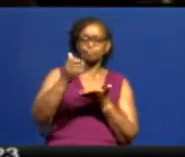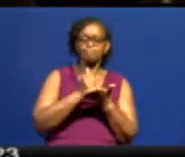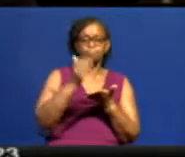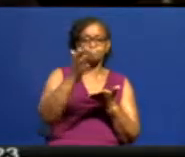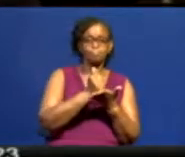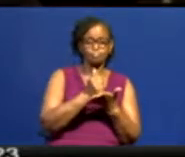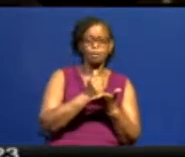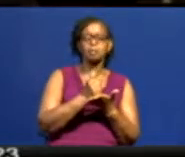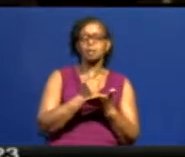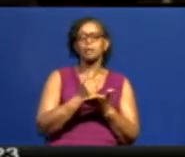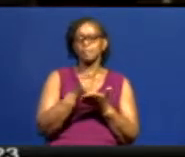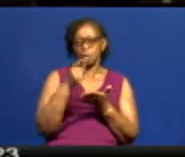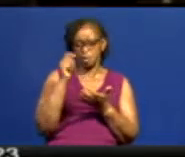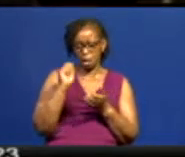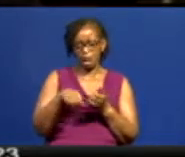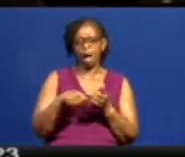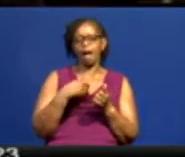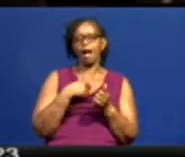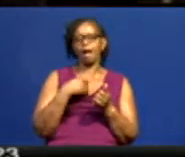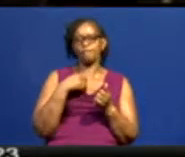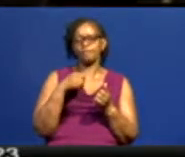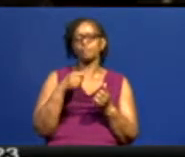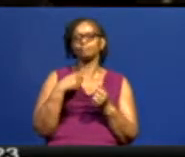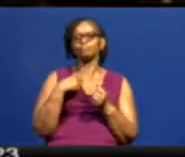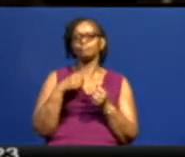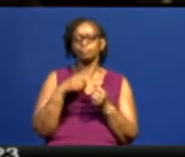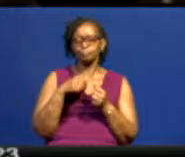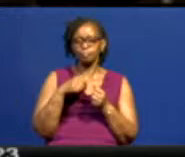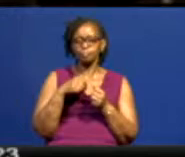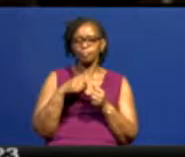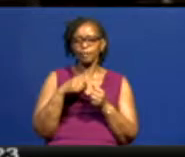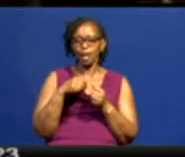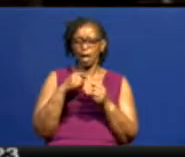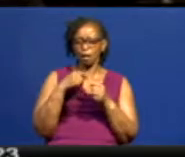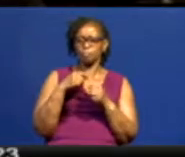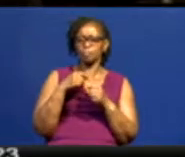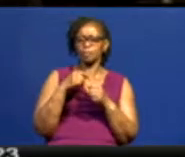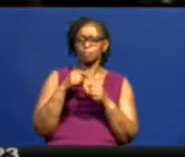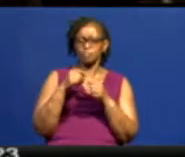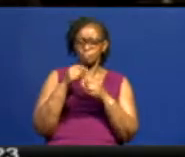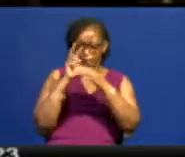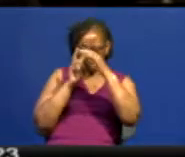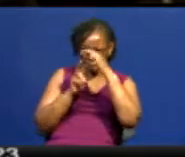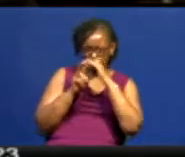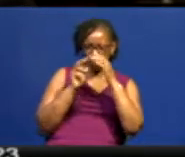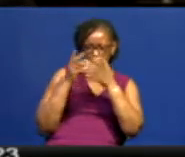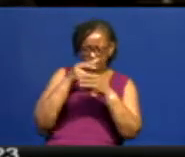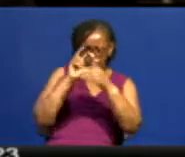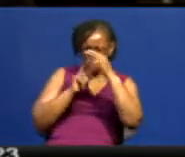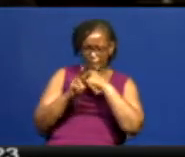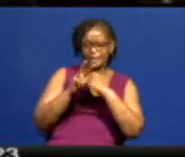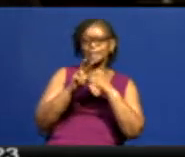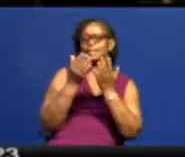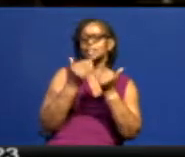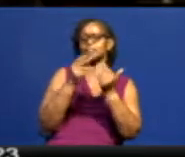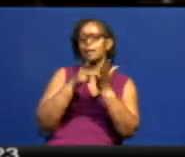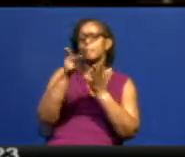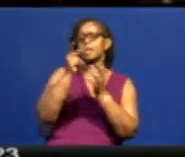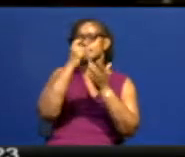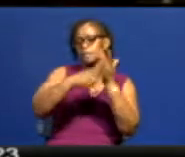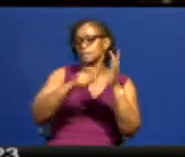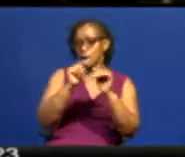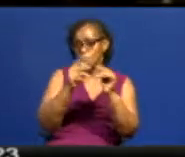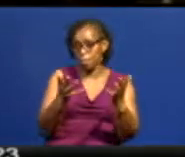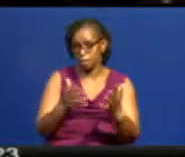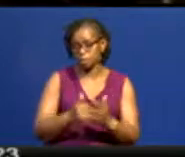certain and predictable taxation regime. Secondly, Mr. Speaker, you also may find that